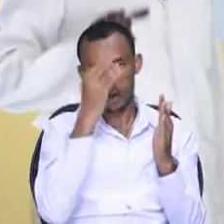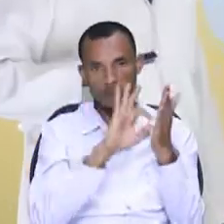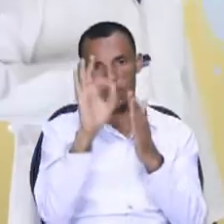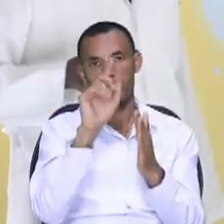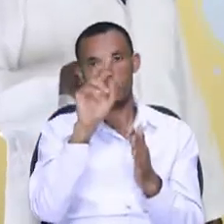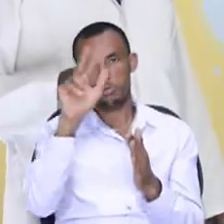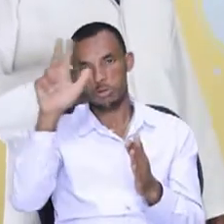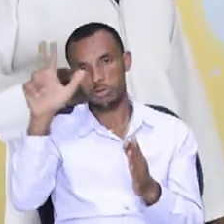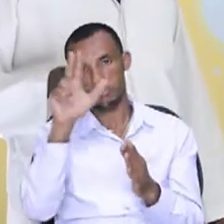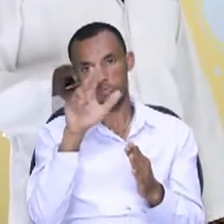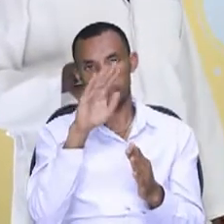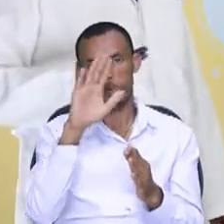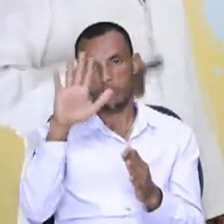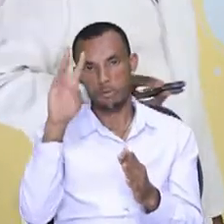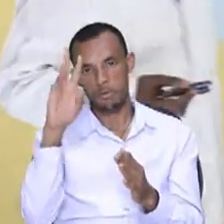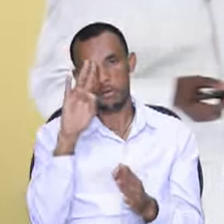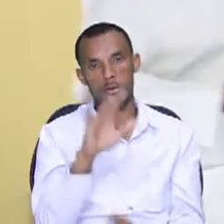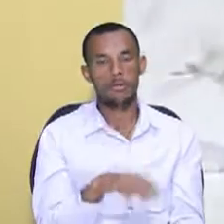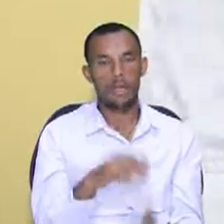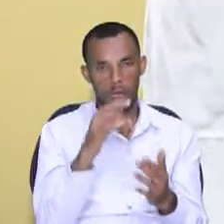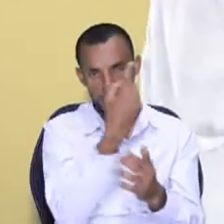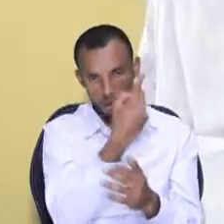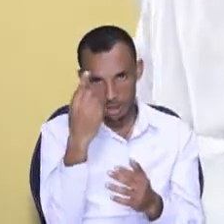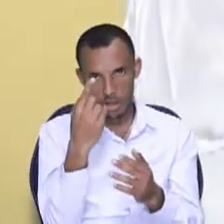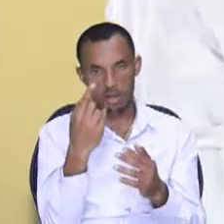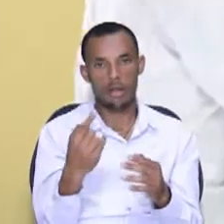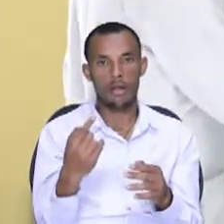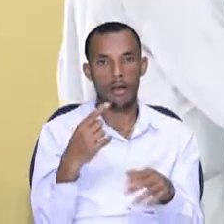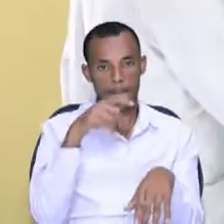a certain number of elements.